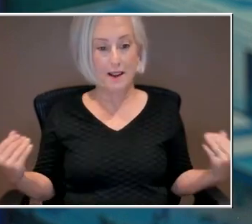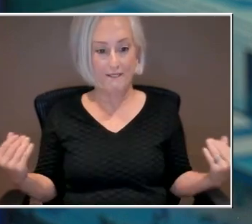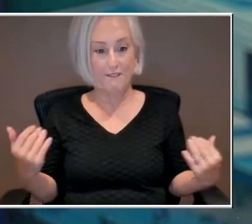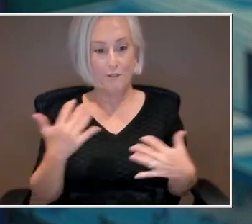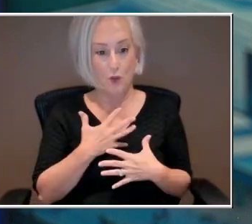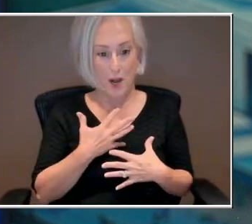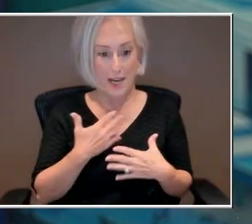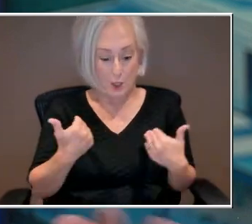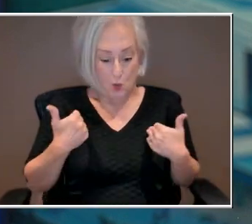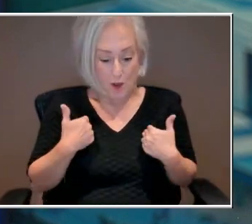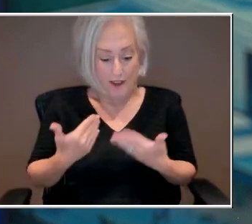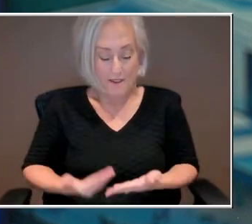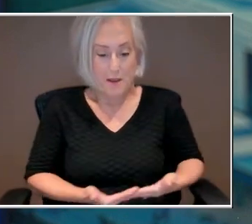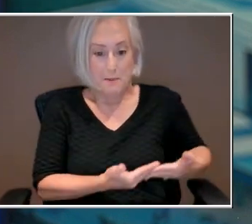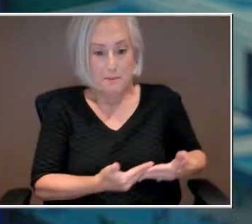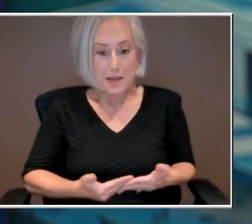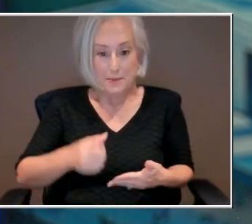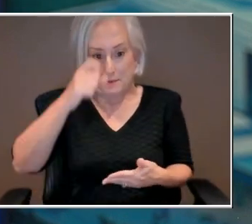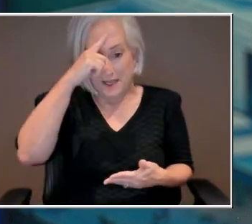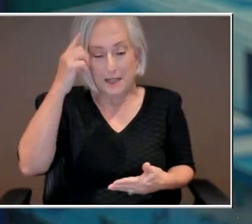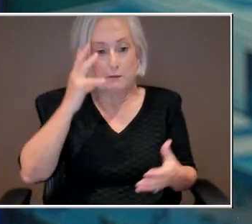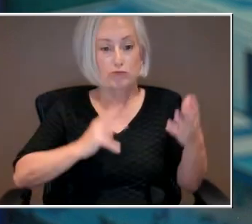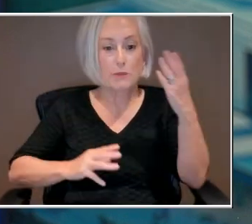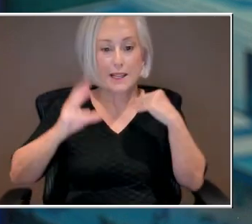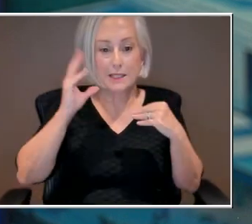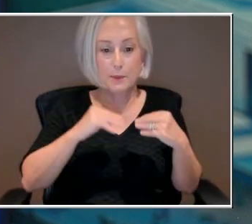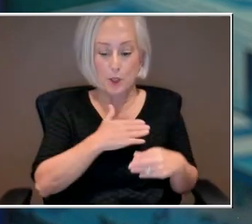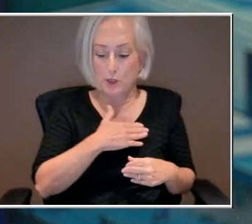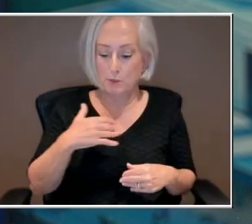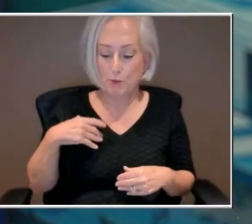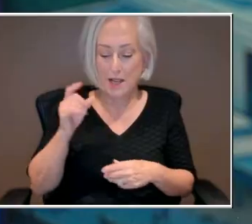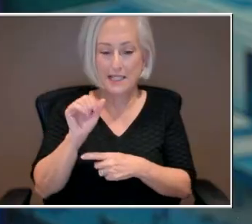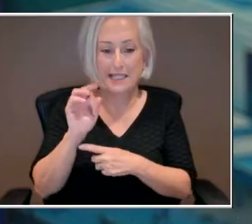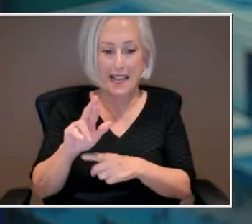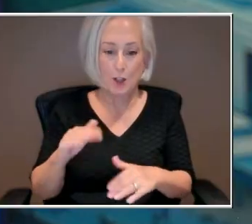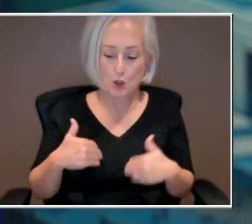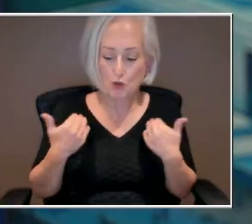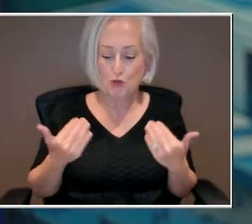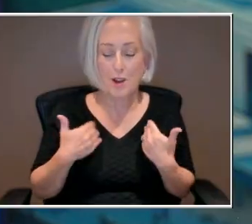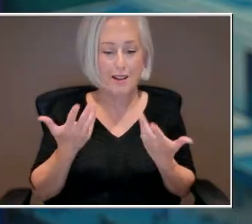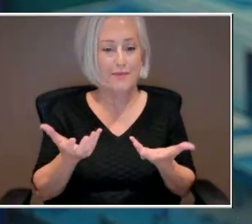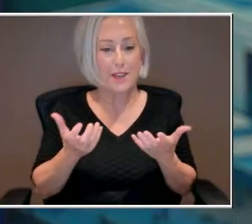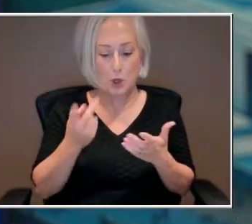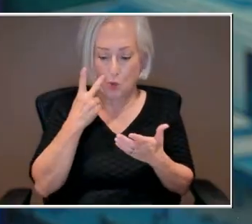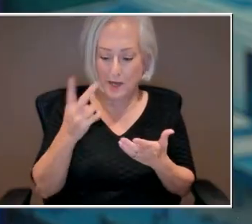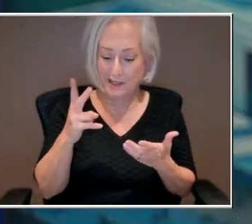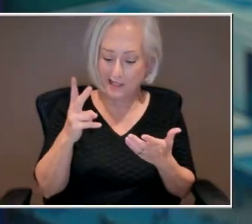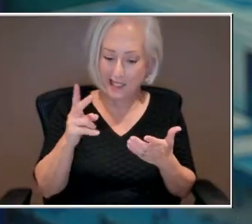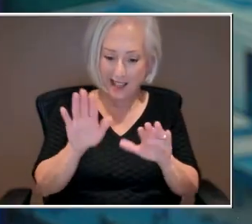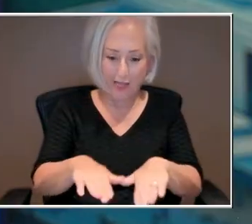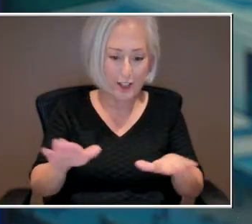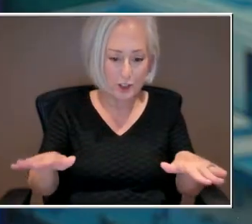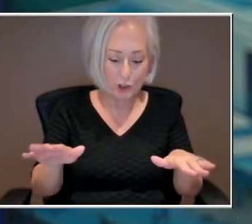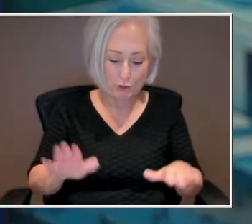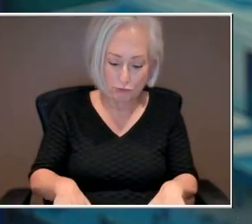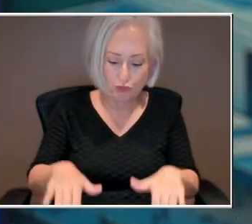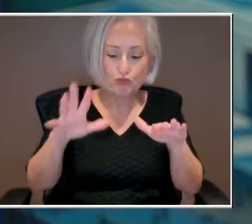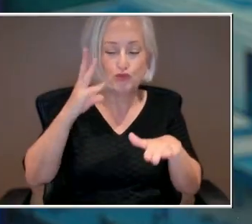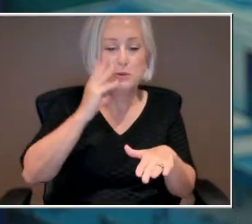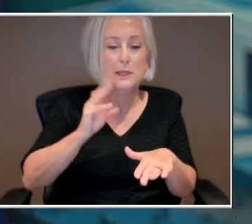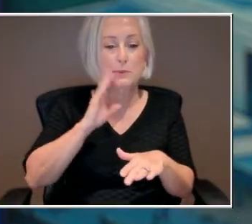have children because they've gone through breast cancer at a young age and they don't want to see their offspring do that. And for those women, this is a